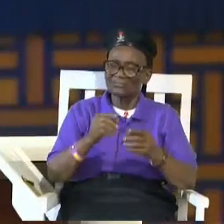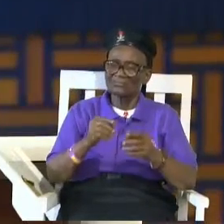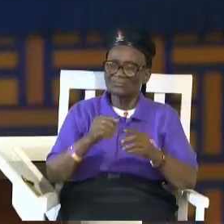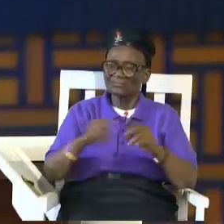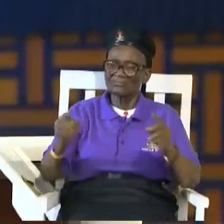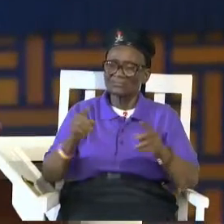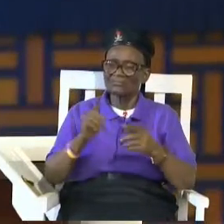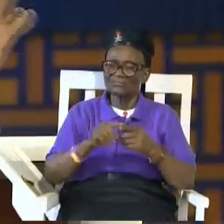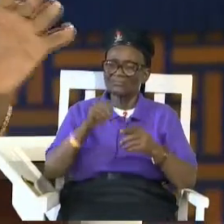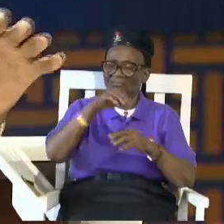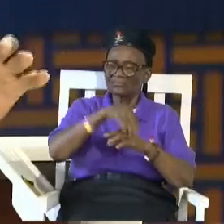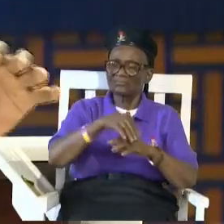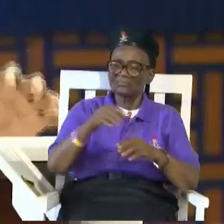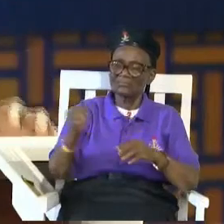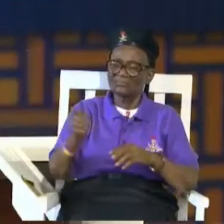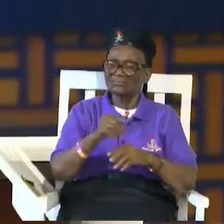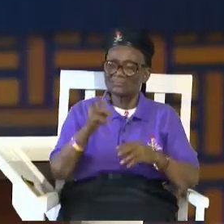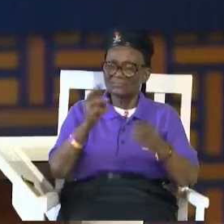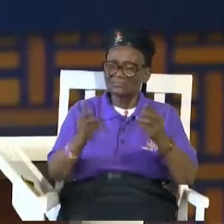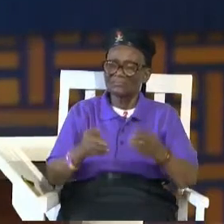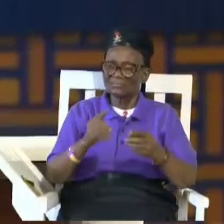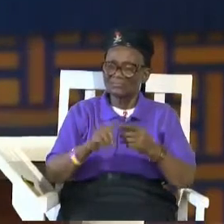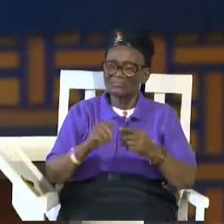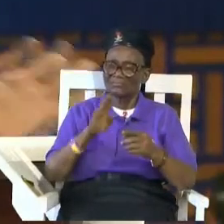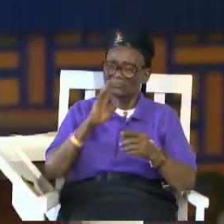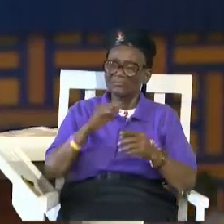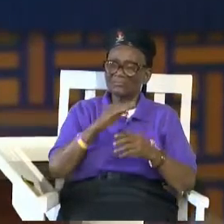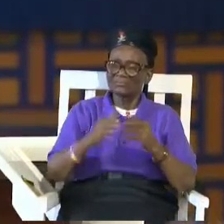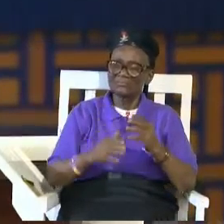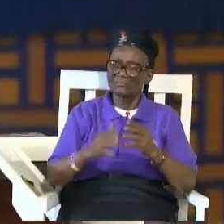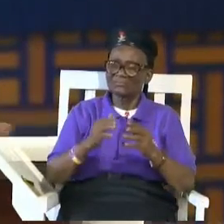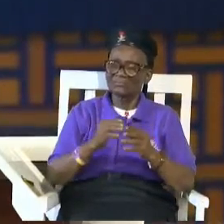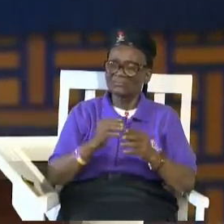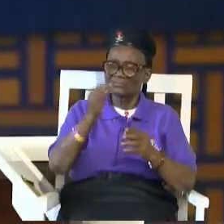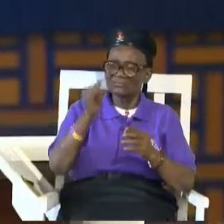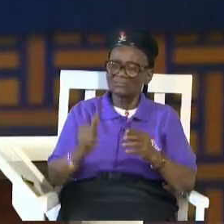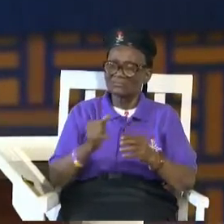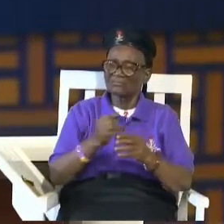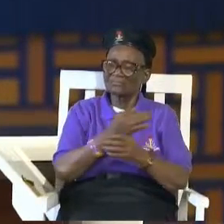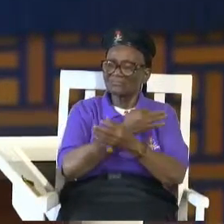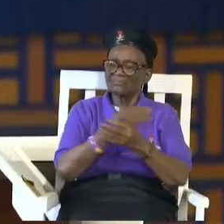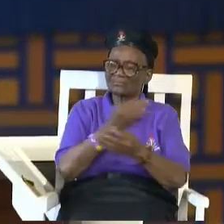You want to be completely free? You want your night to change to day?